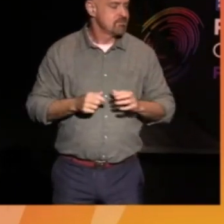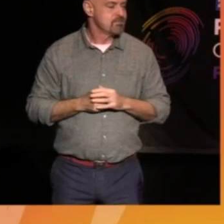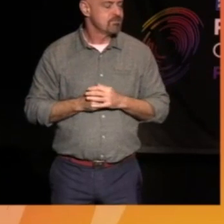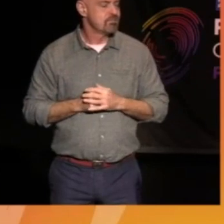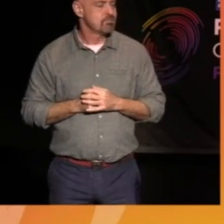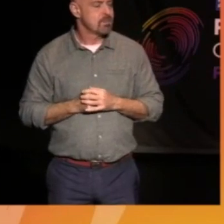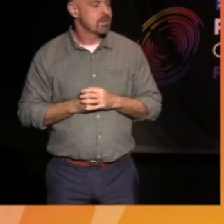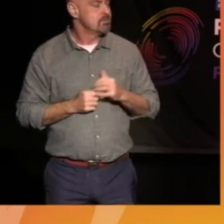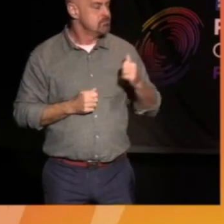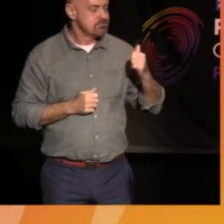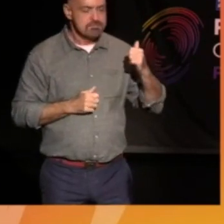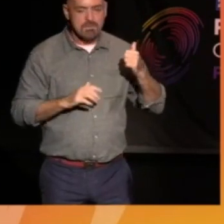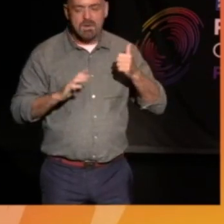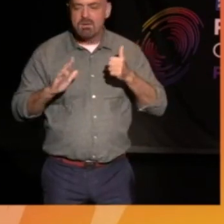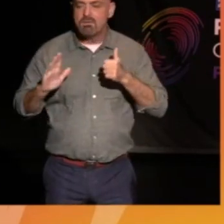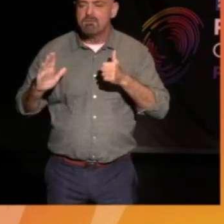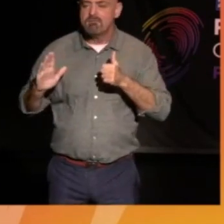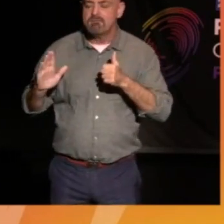Well, first thing is that